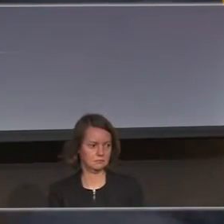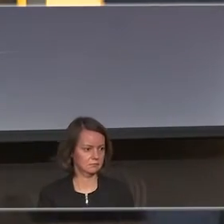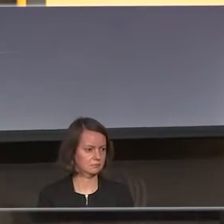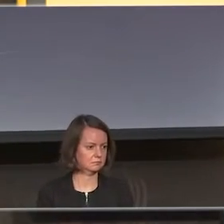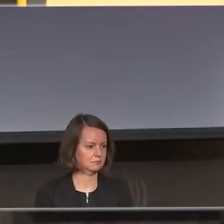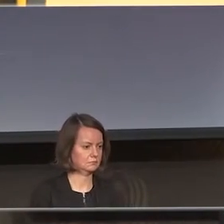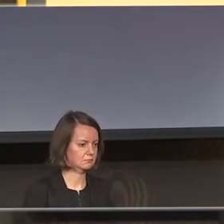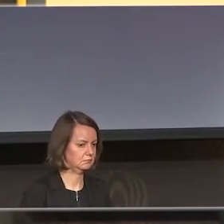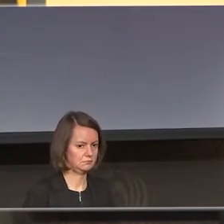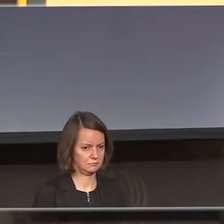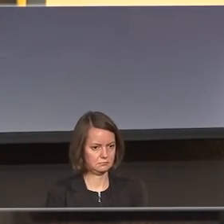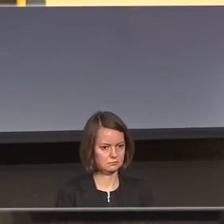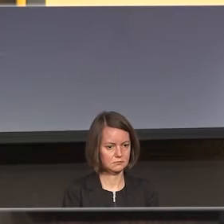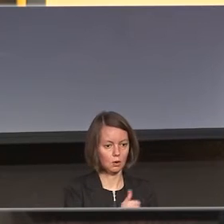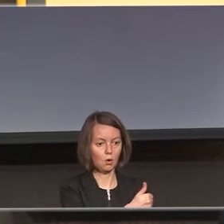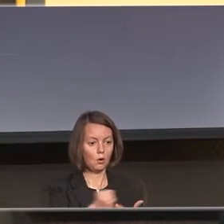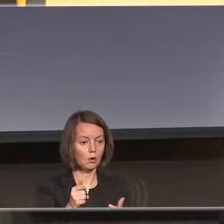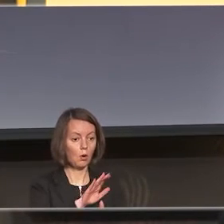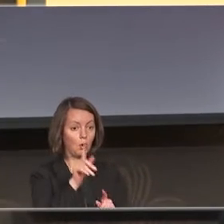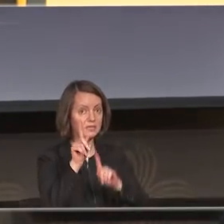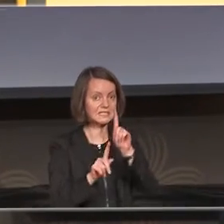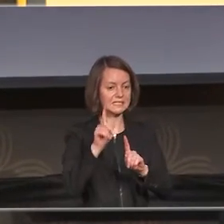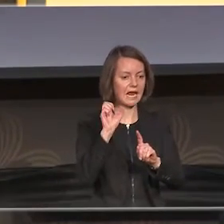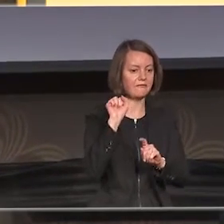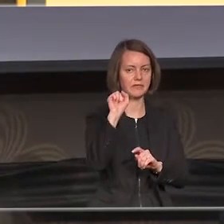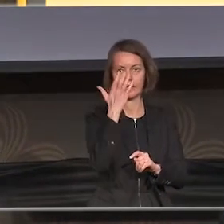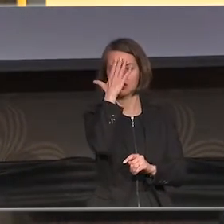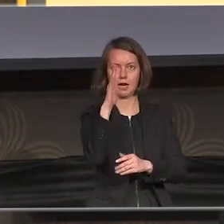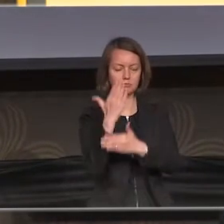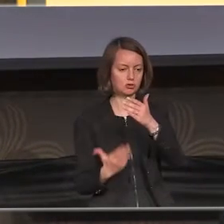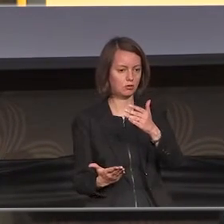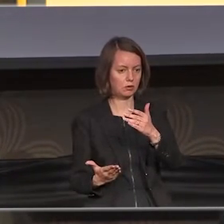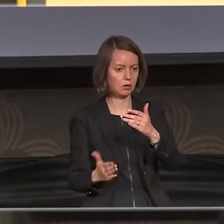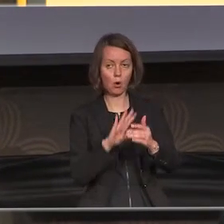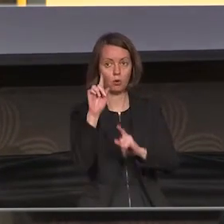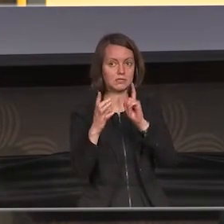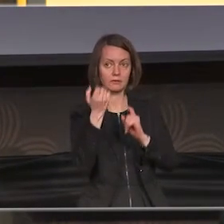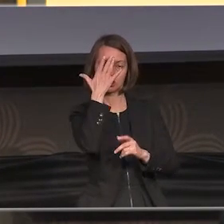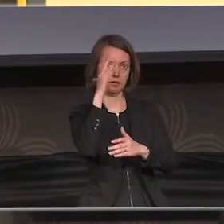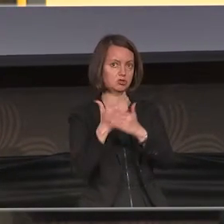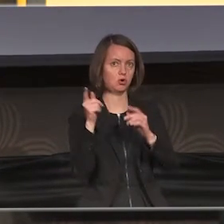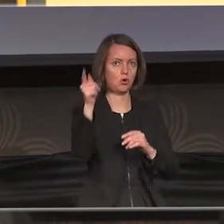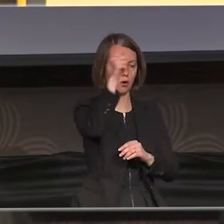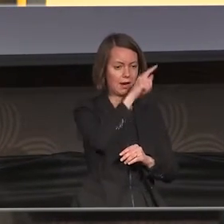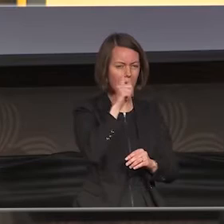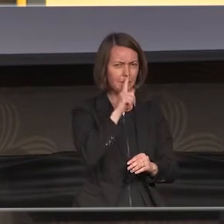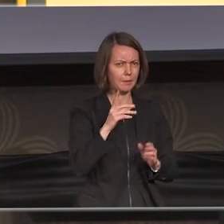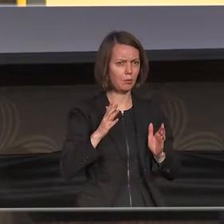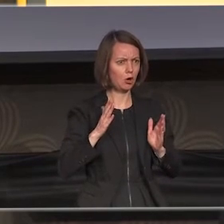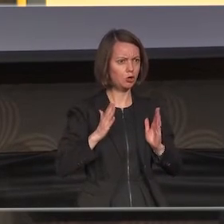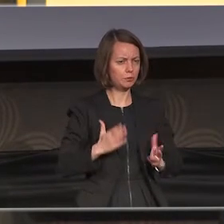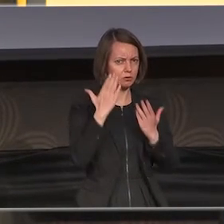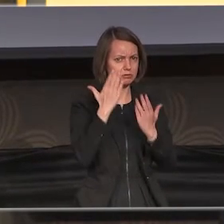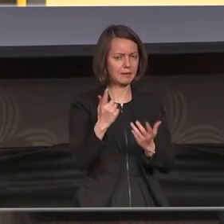Every city has its own story of shame, where our sense of humanness can be questioned as the human rights of